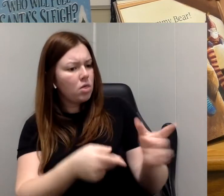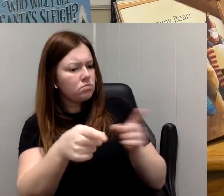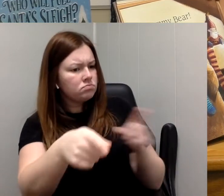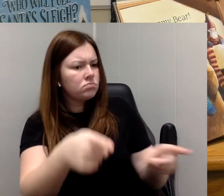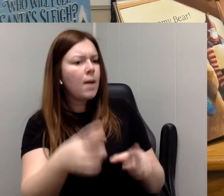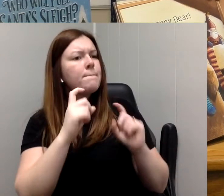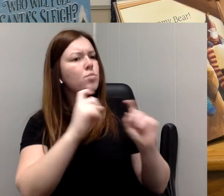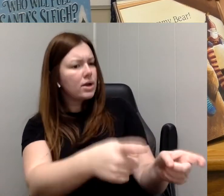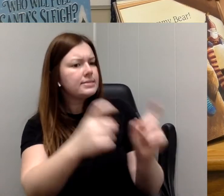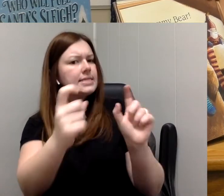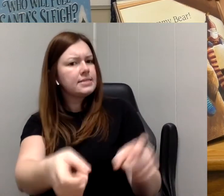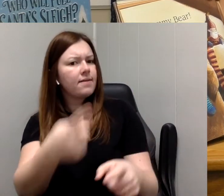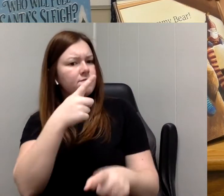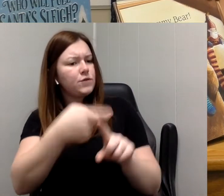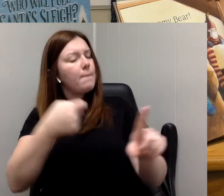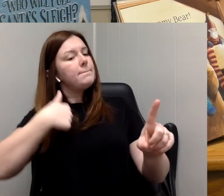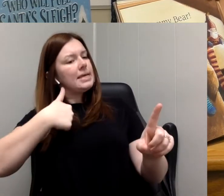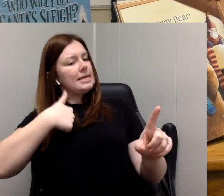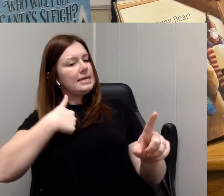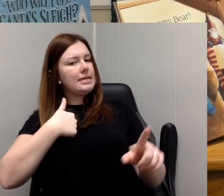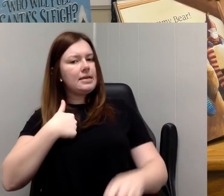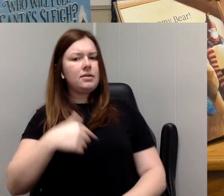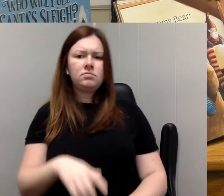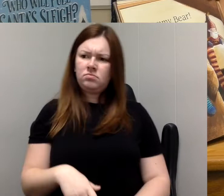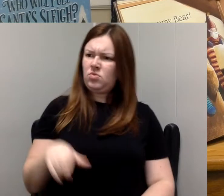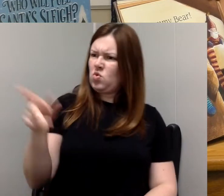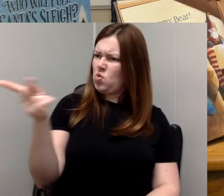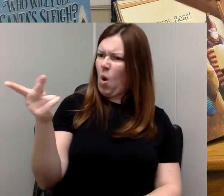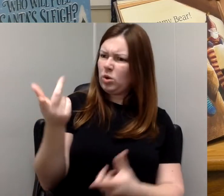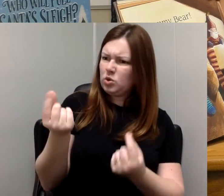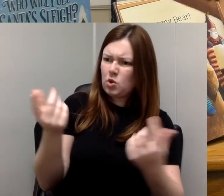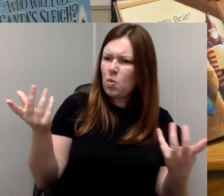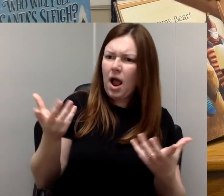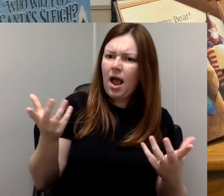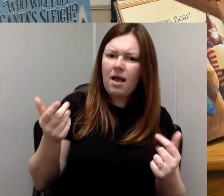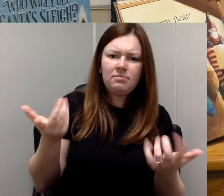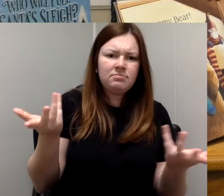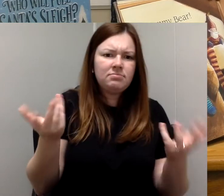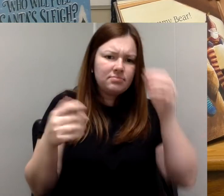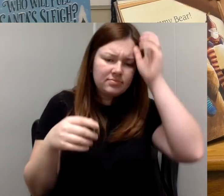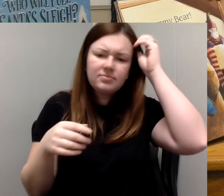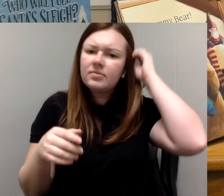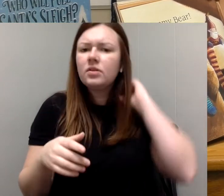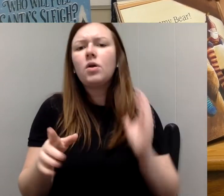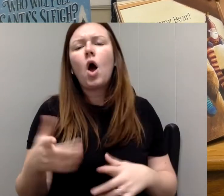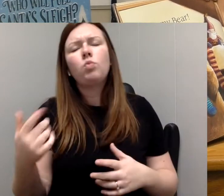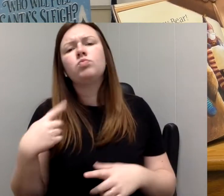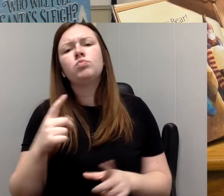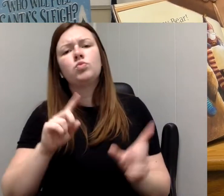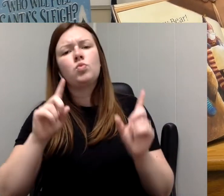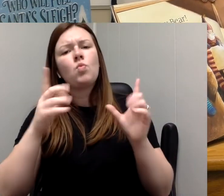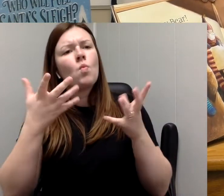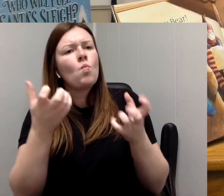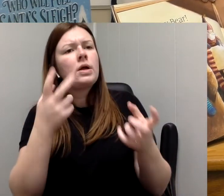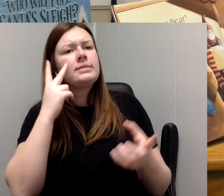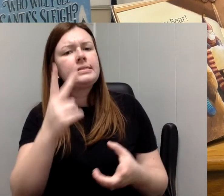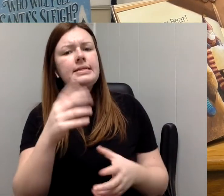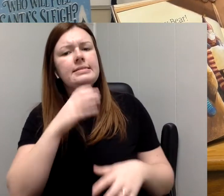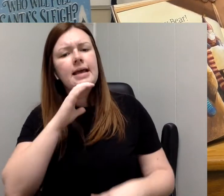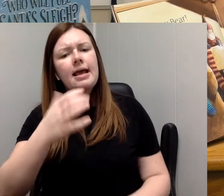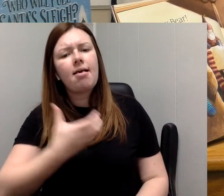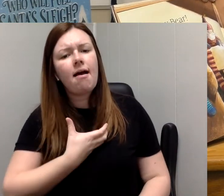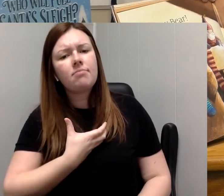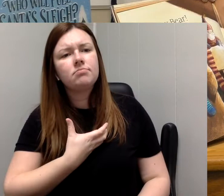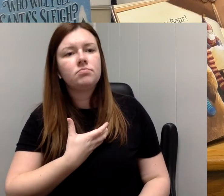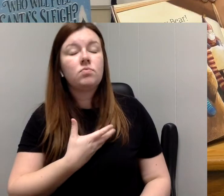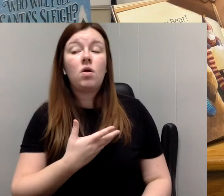Bear. What are you doing? We're going to bed, said Big Bear. We're going to see Santa, squealed Little Bear. Mommy